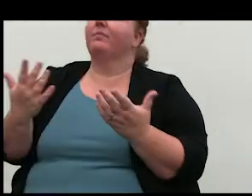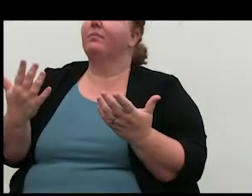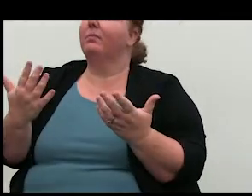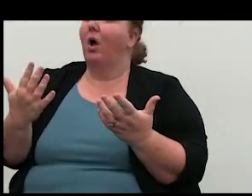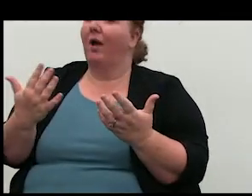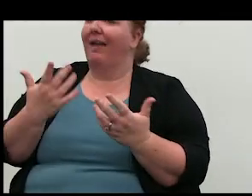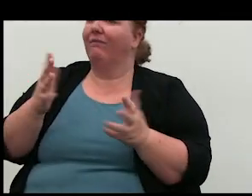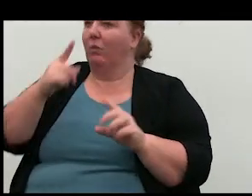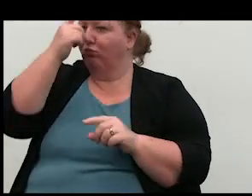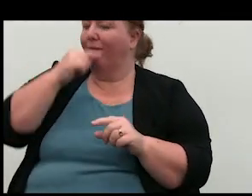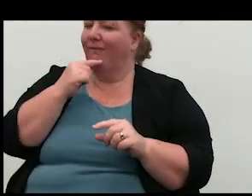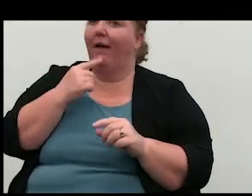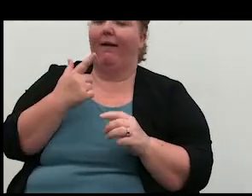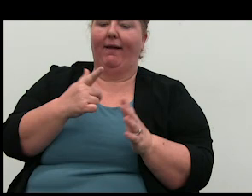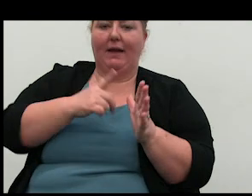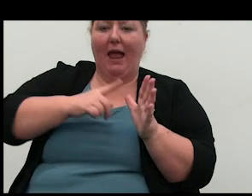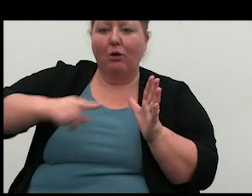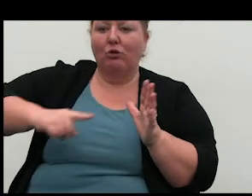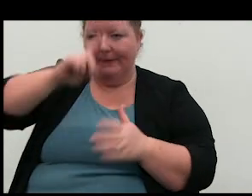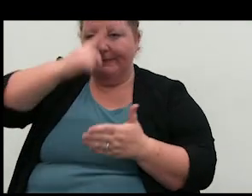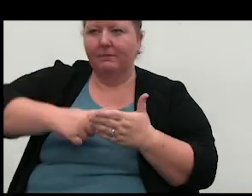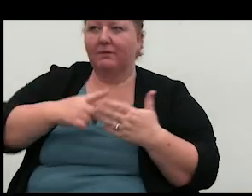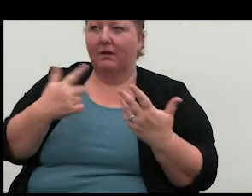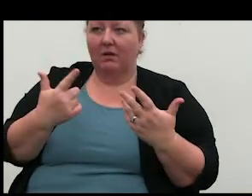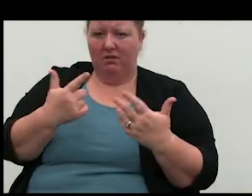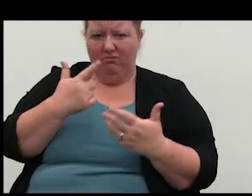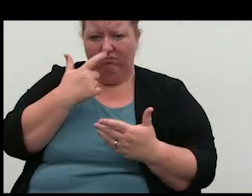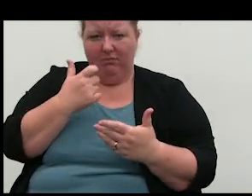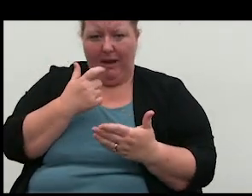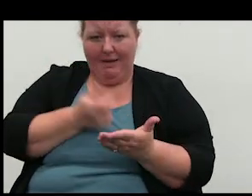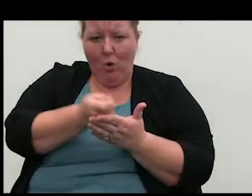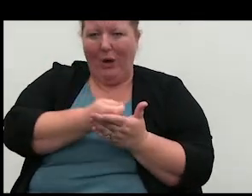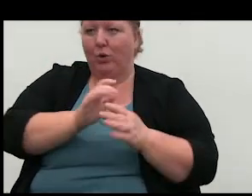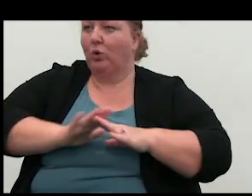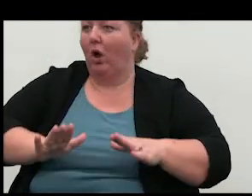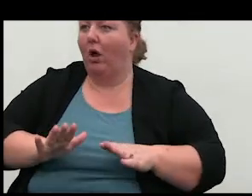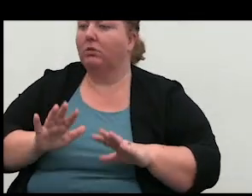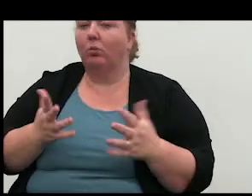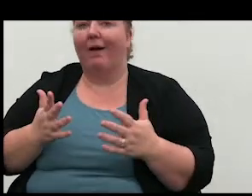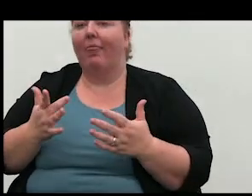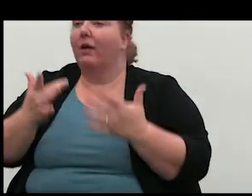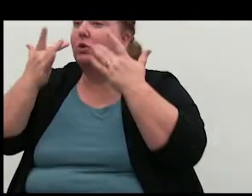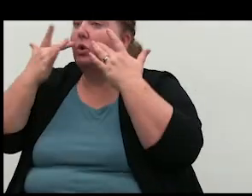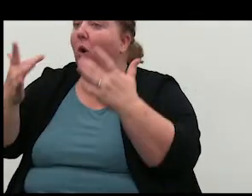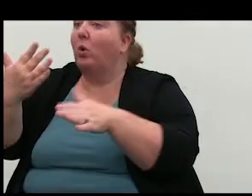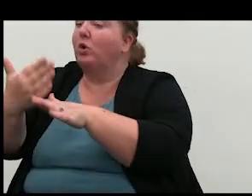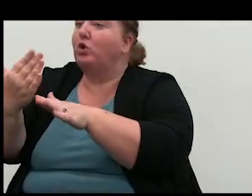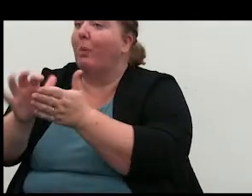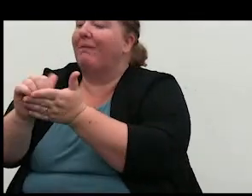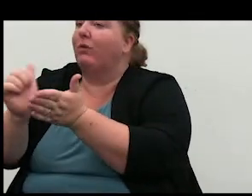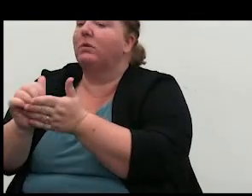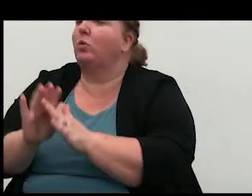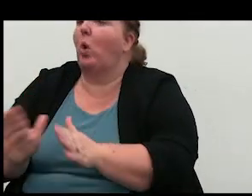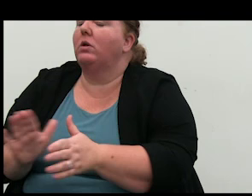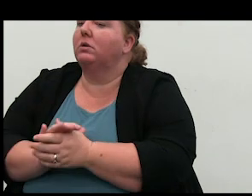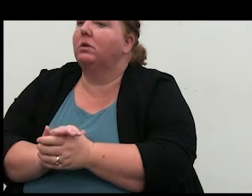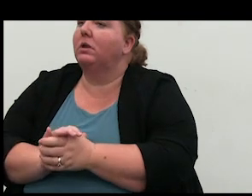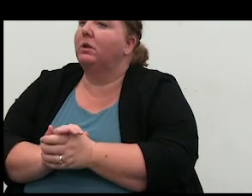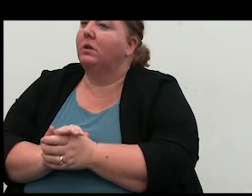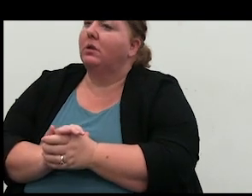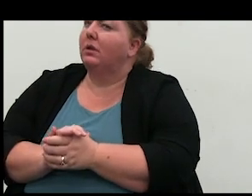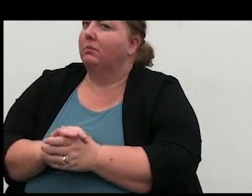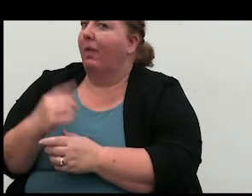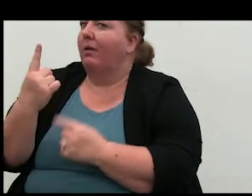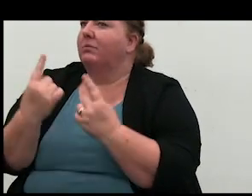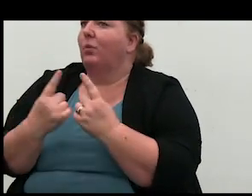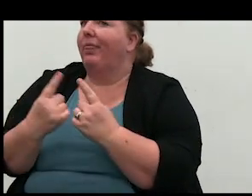algorithms decide whether or not you can get a mortgage, whether or not you're going to be shown a job advert, perhaps. I think that is